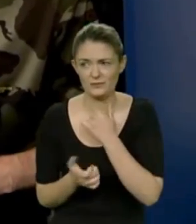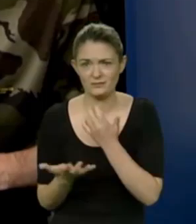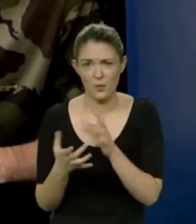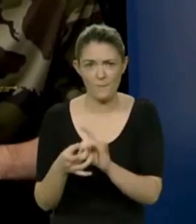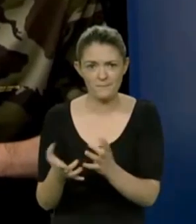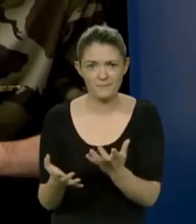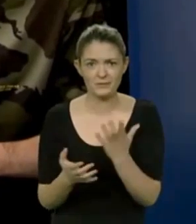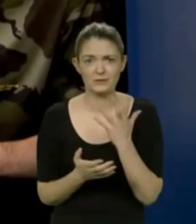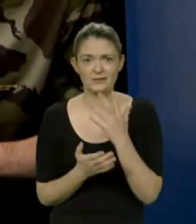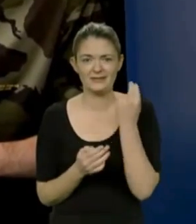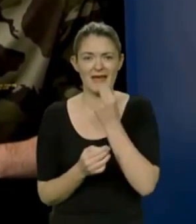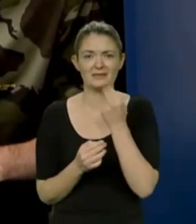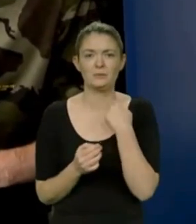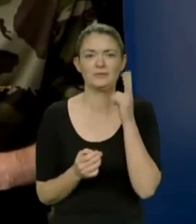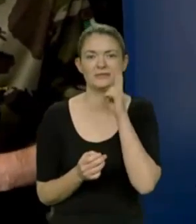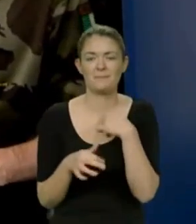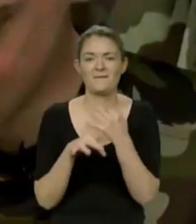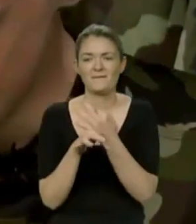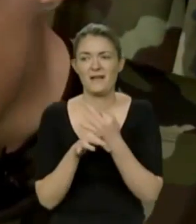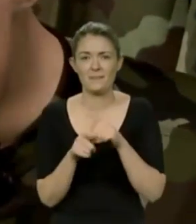see the family and friends and all that, like, so it'll be nice.